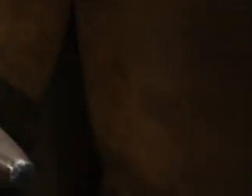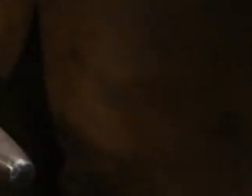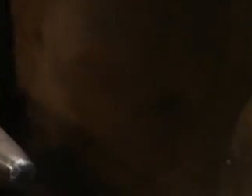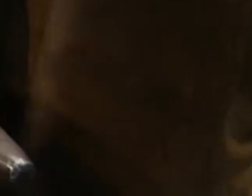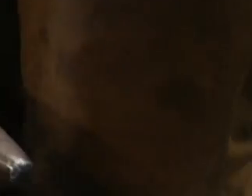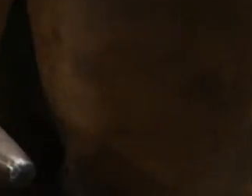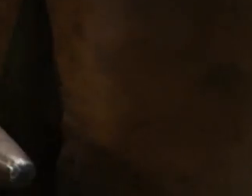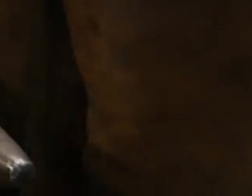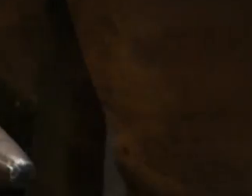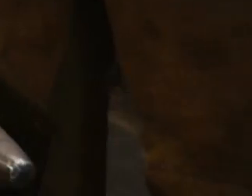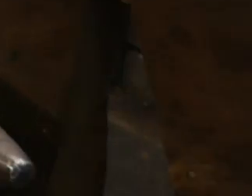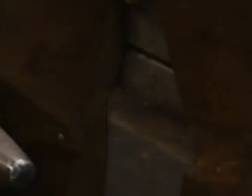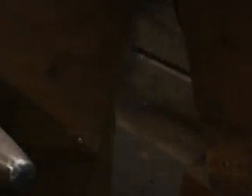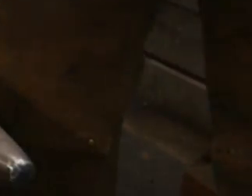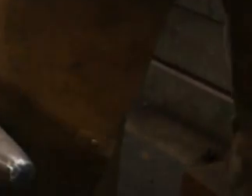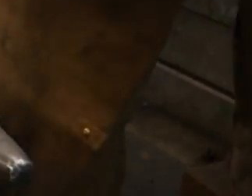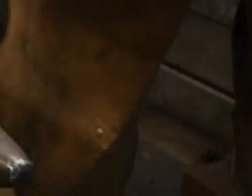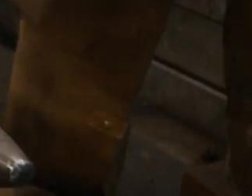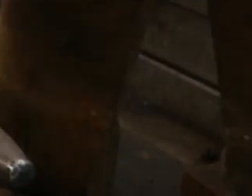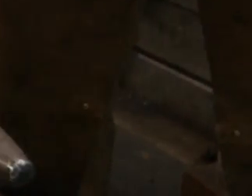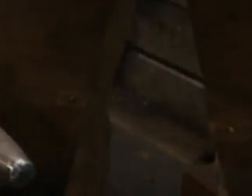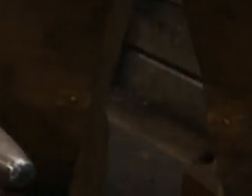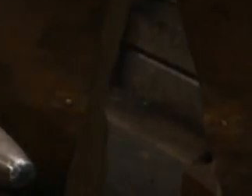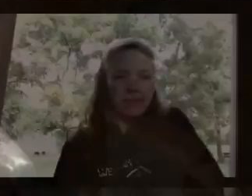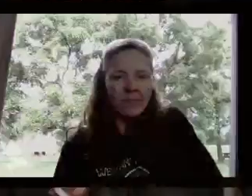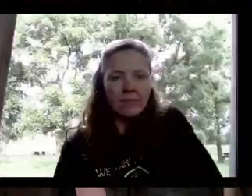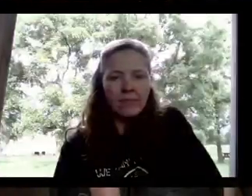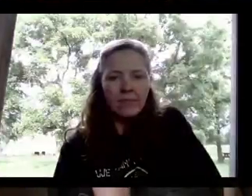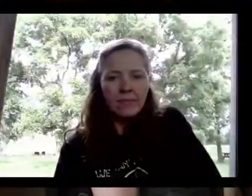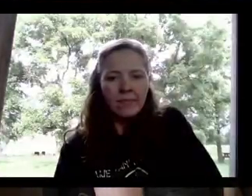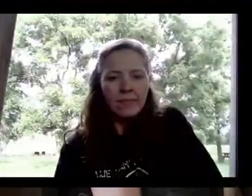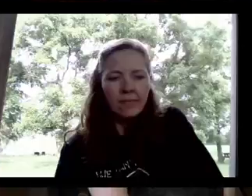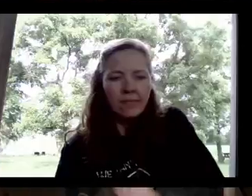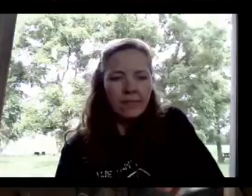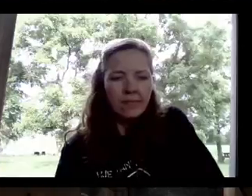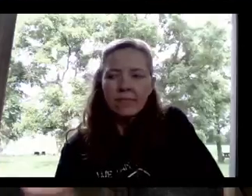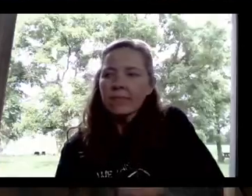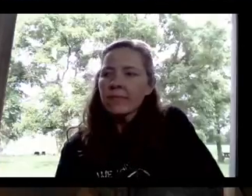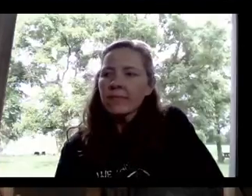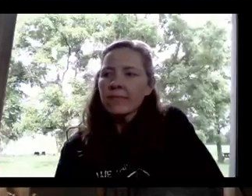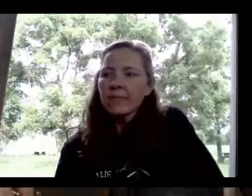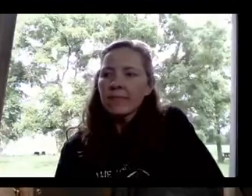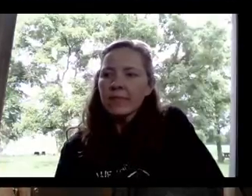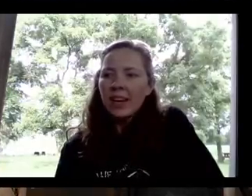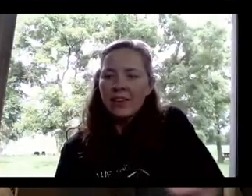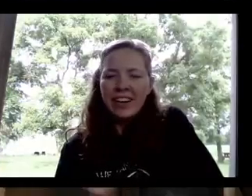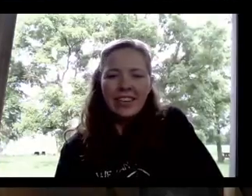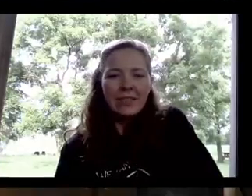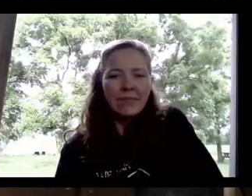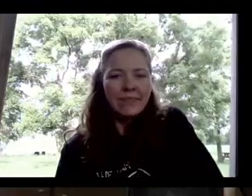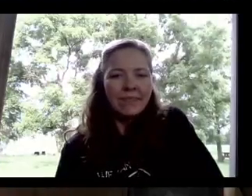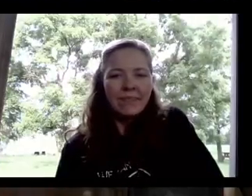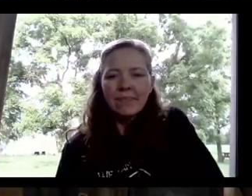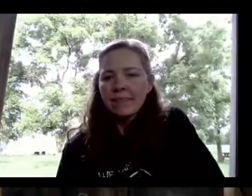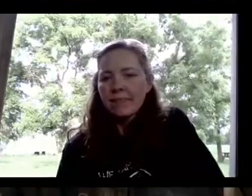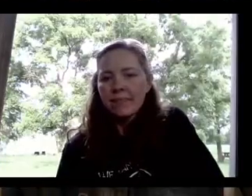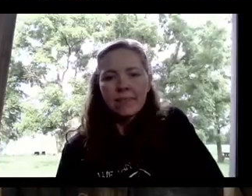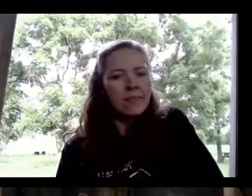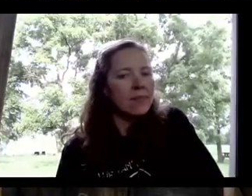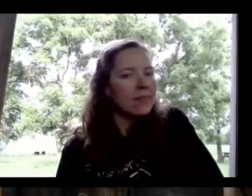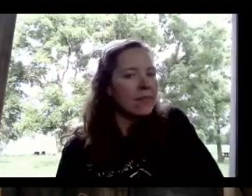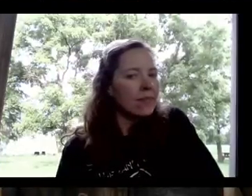I think we can leave it here, honey. Mm-hmm. I'll take and show my doodle pad it here in a little bit. All right. I think this is good and